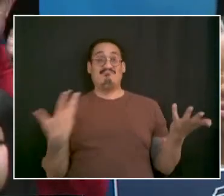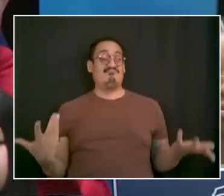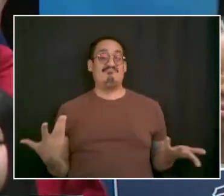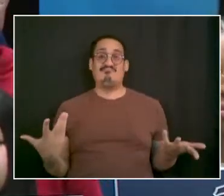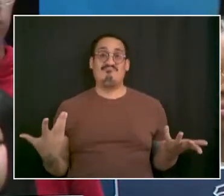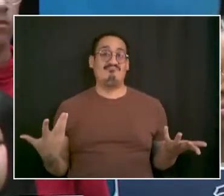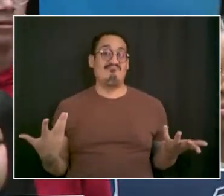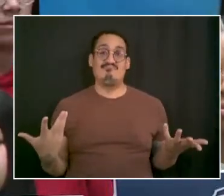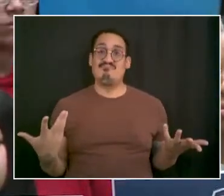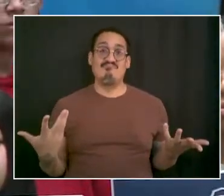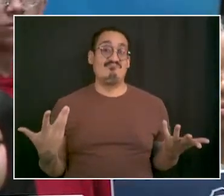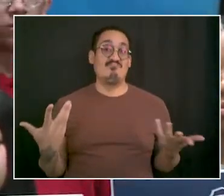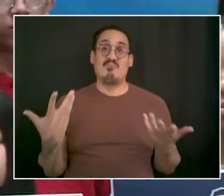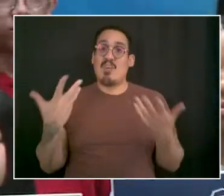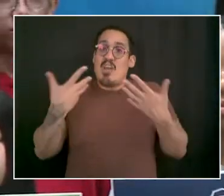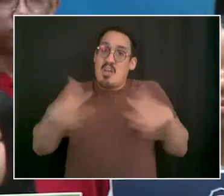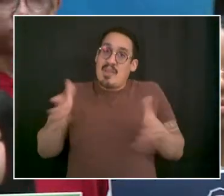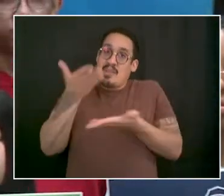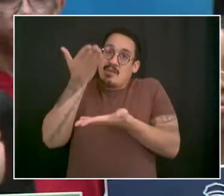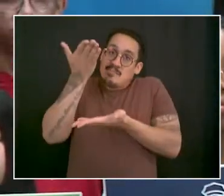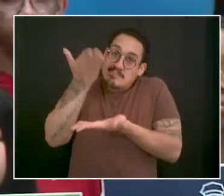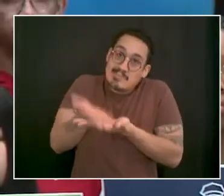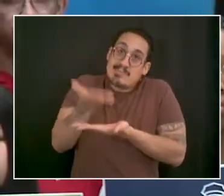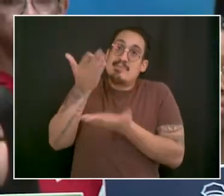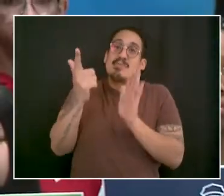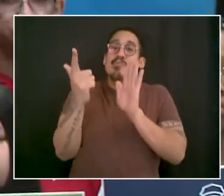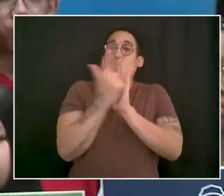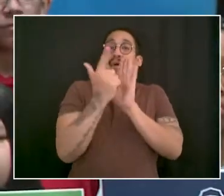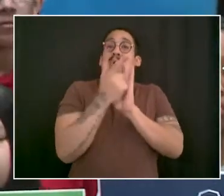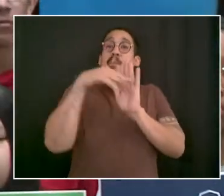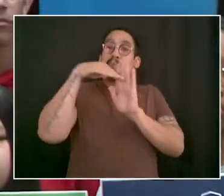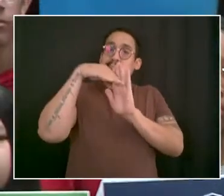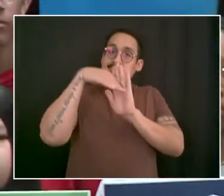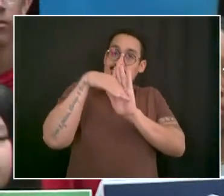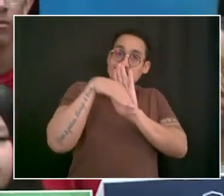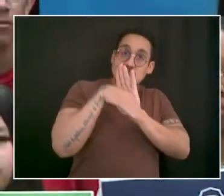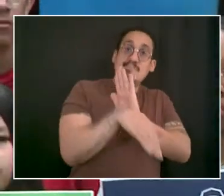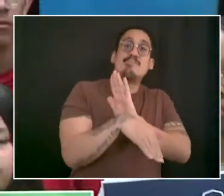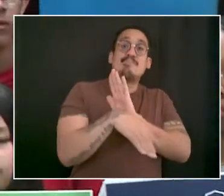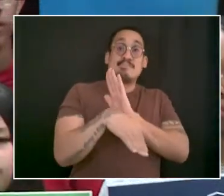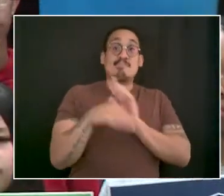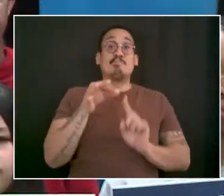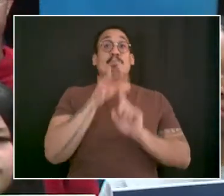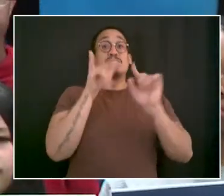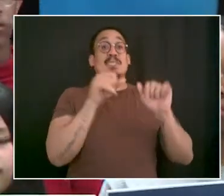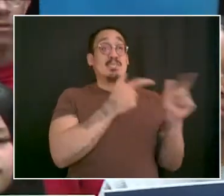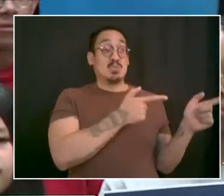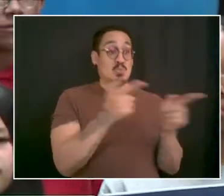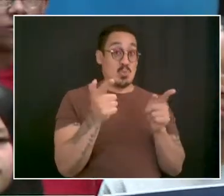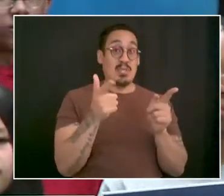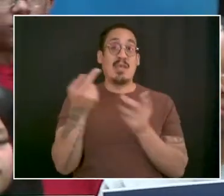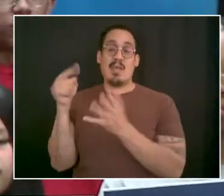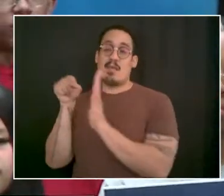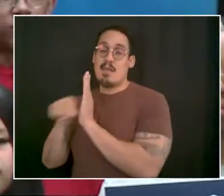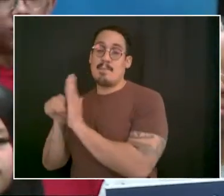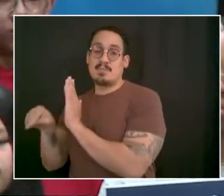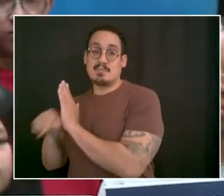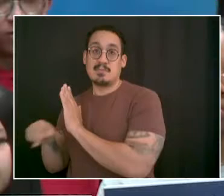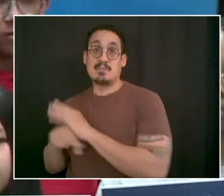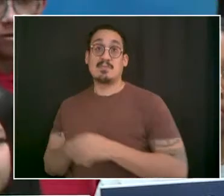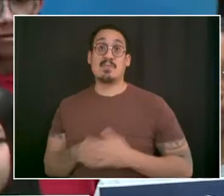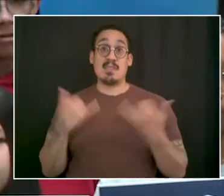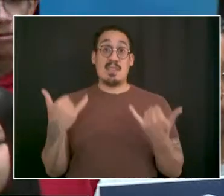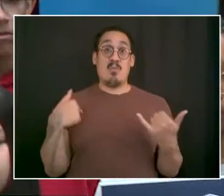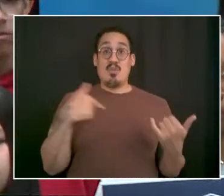digits over the first quarter of this year, especially shootings and homicides. which were at the lowest and second